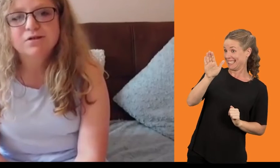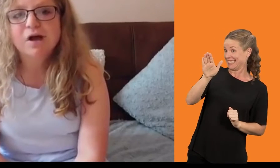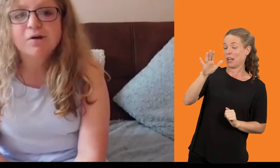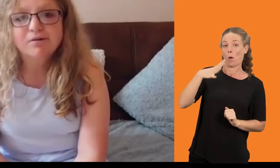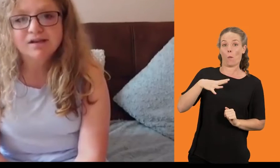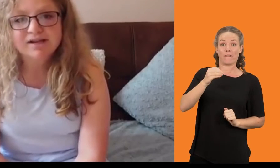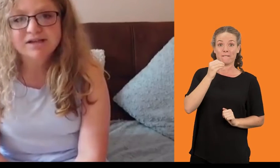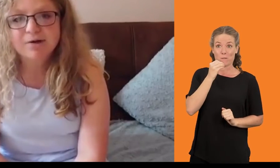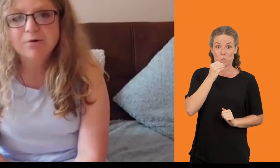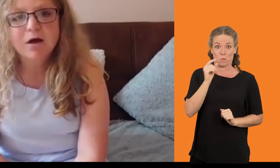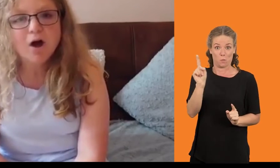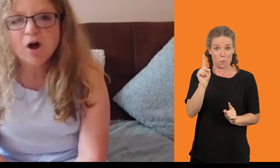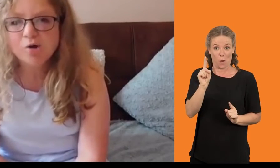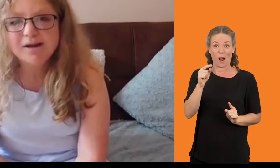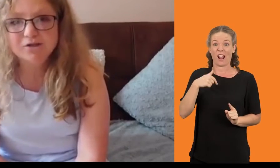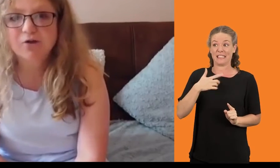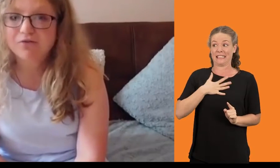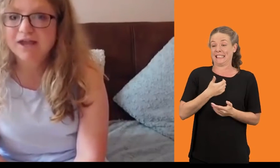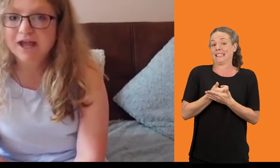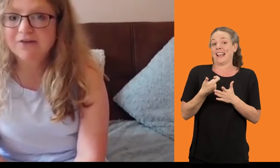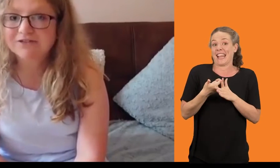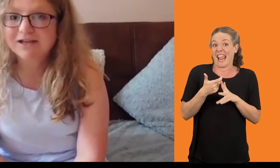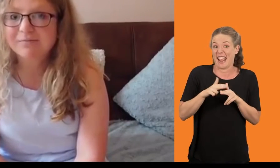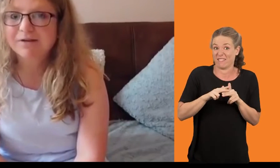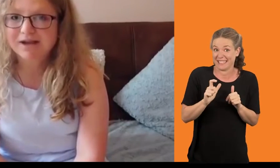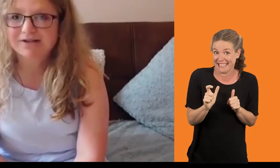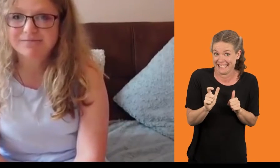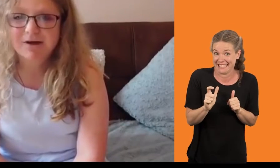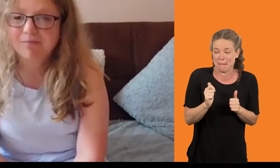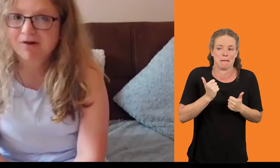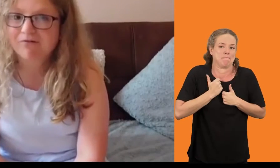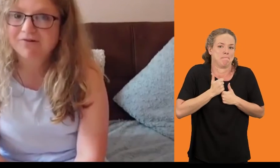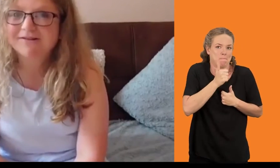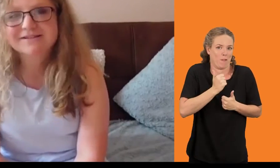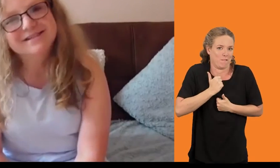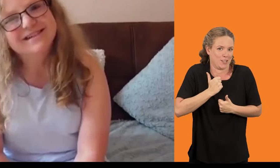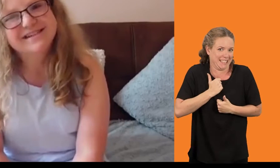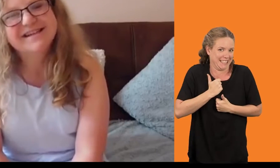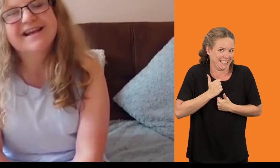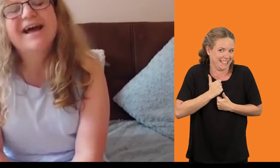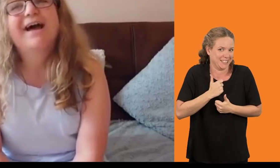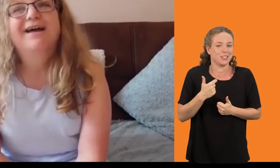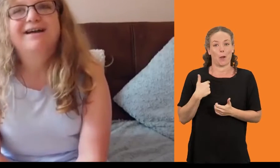you like when you get out. I always go for the KFC but that's my preference.